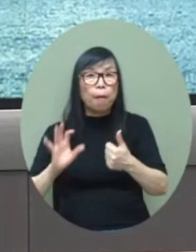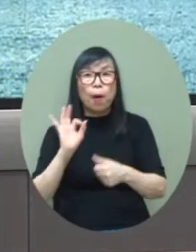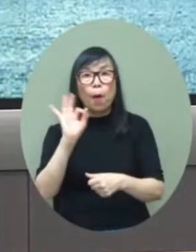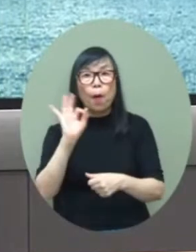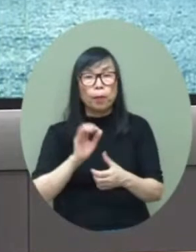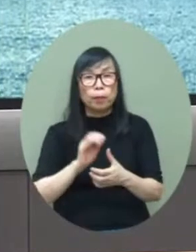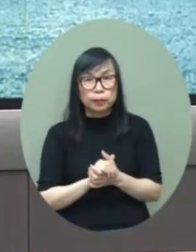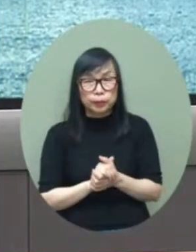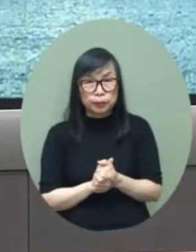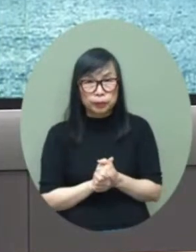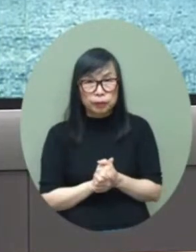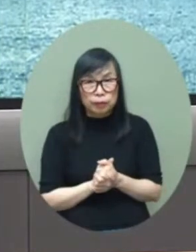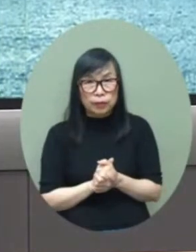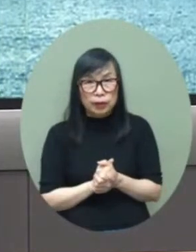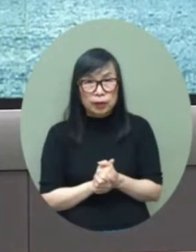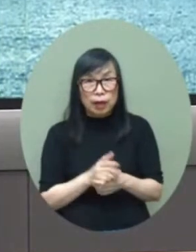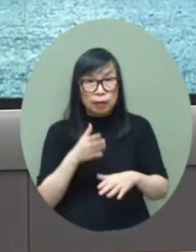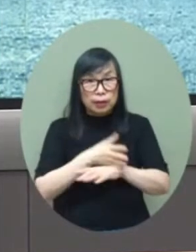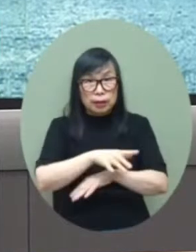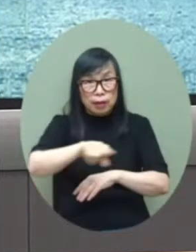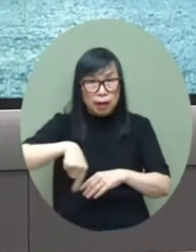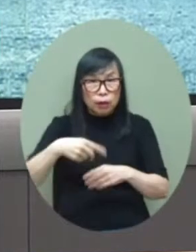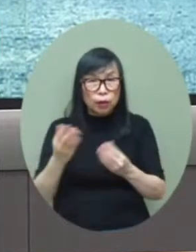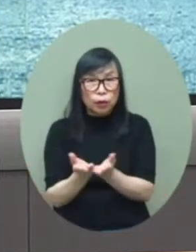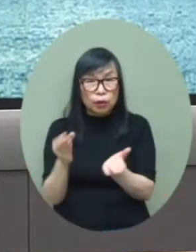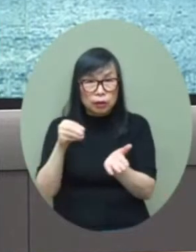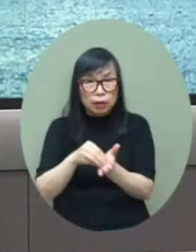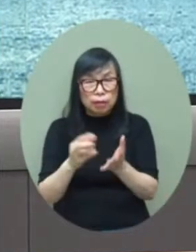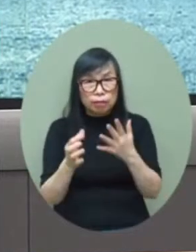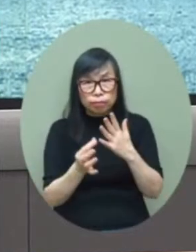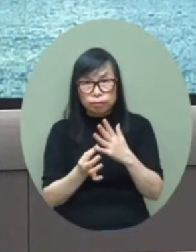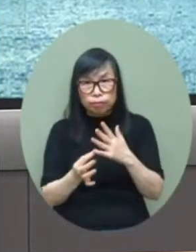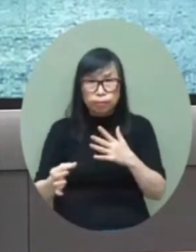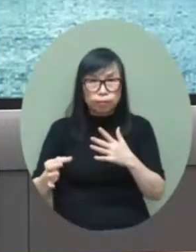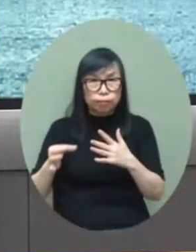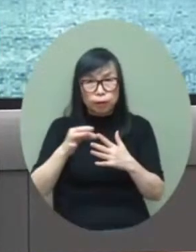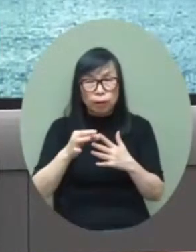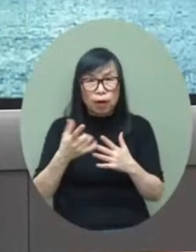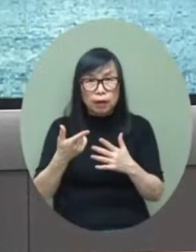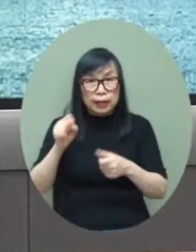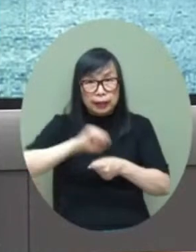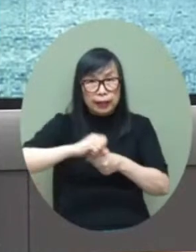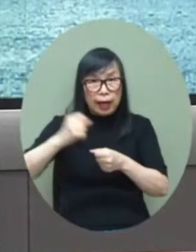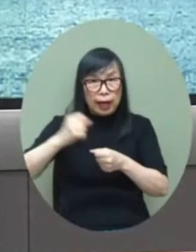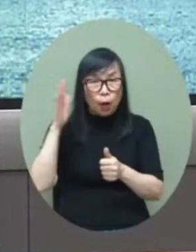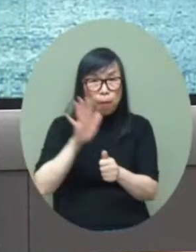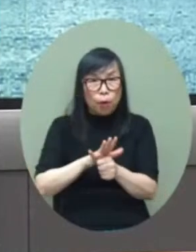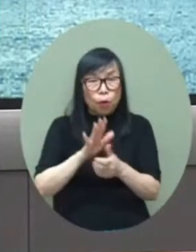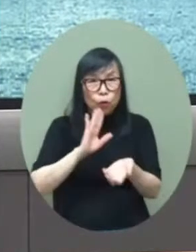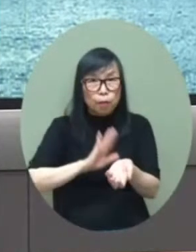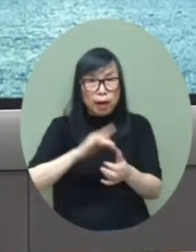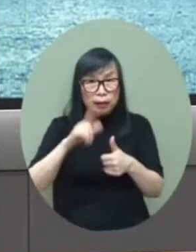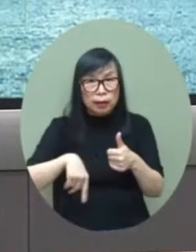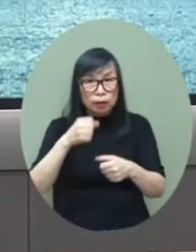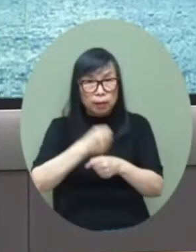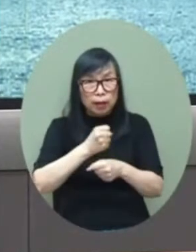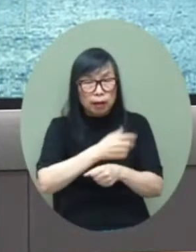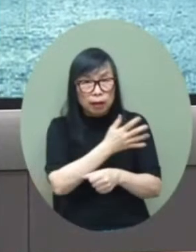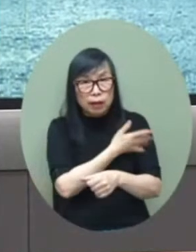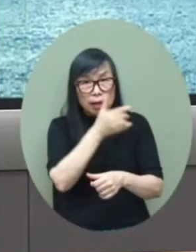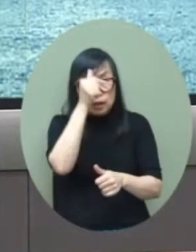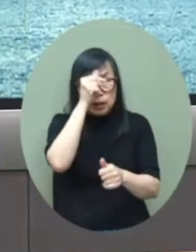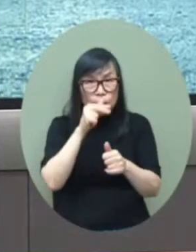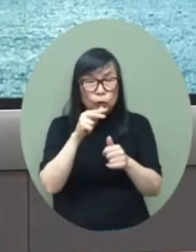And the work of the department has not been affected. Because we have an increase in the number of confirmed cases